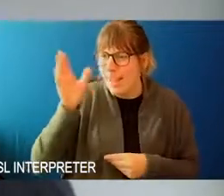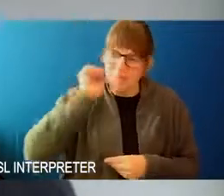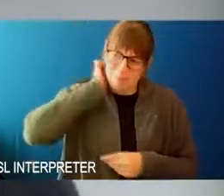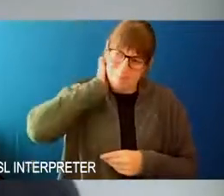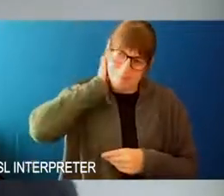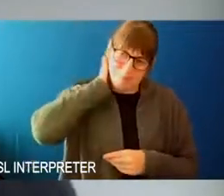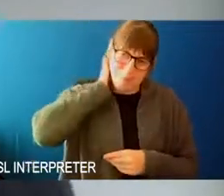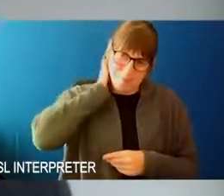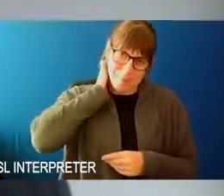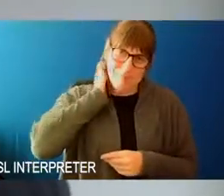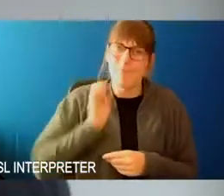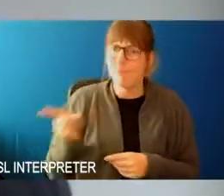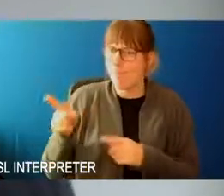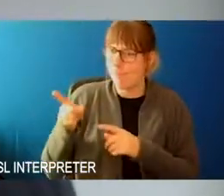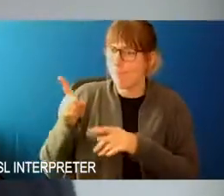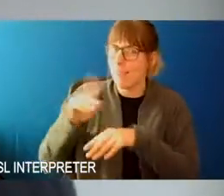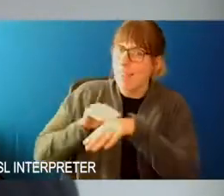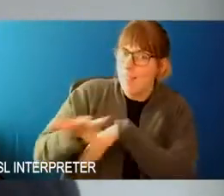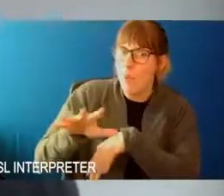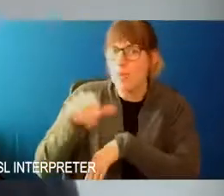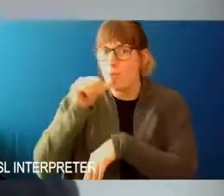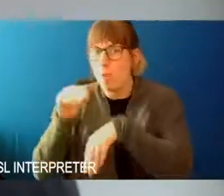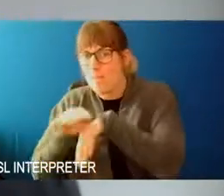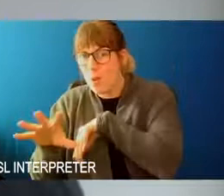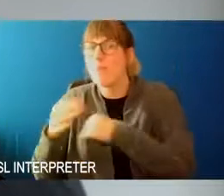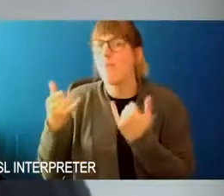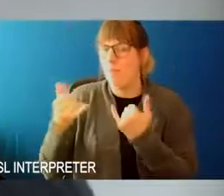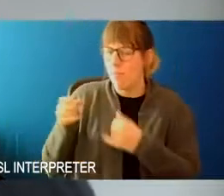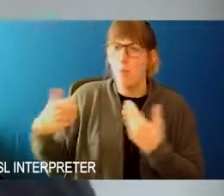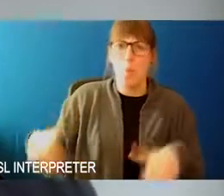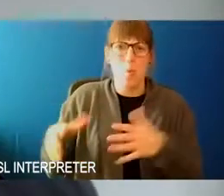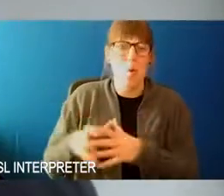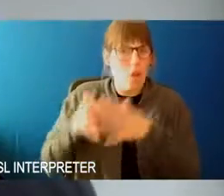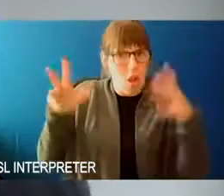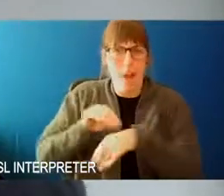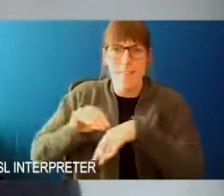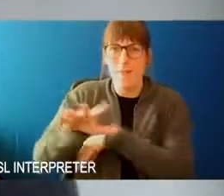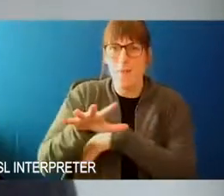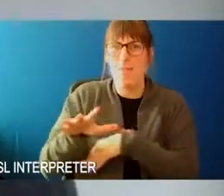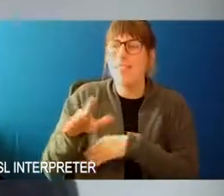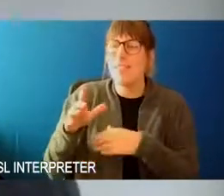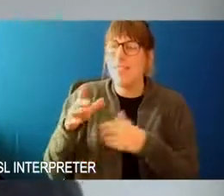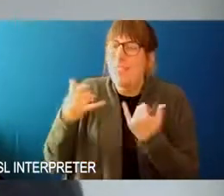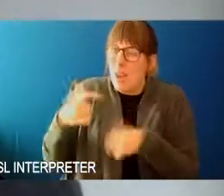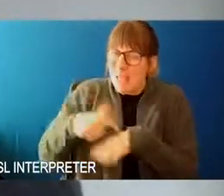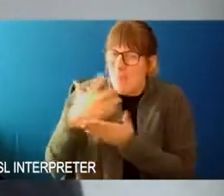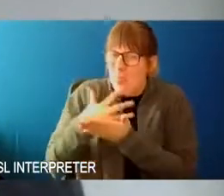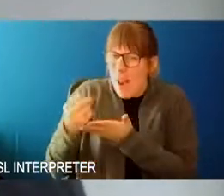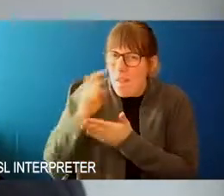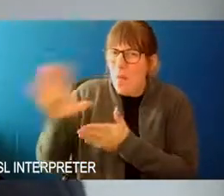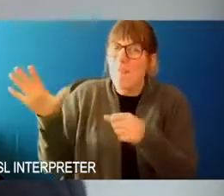your full story and hear what happens when you have influence and when you don't. And I know that right now you're having an incredible amount